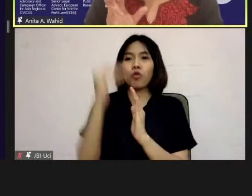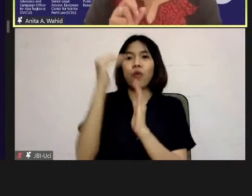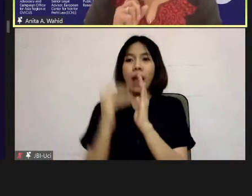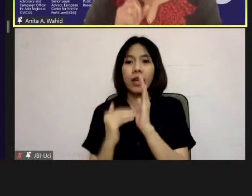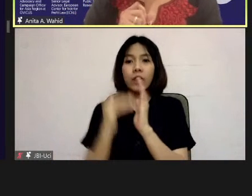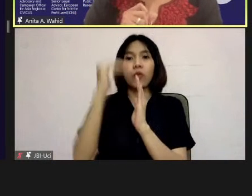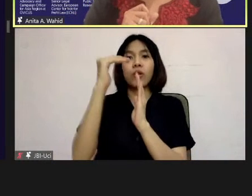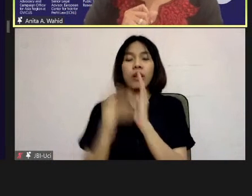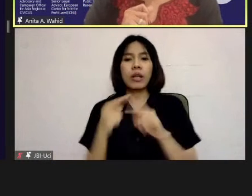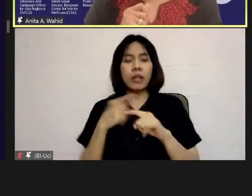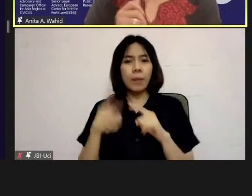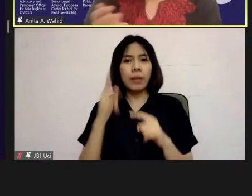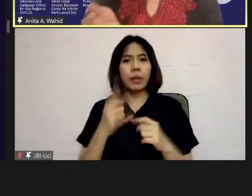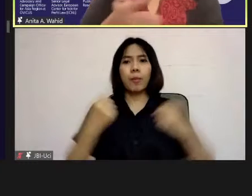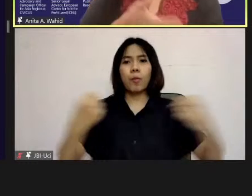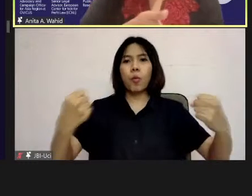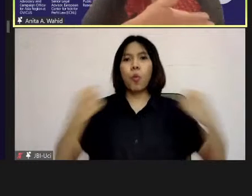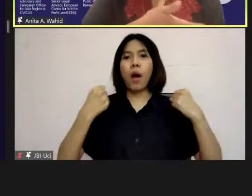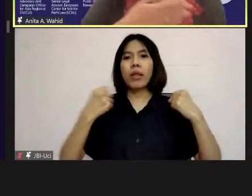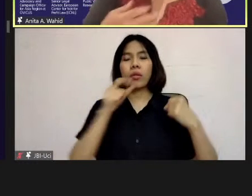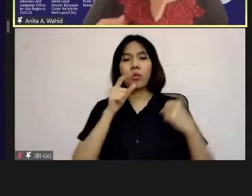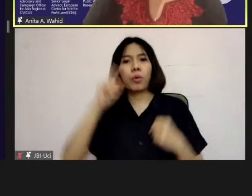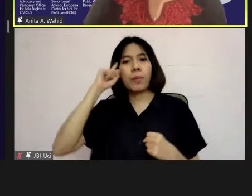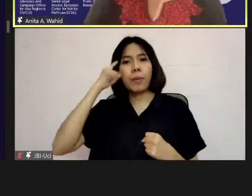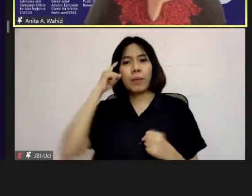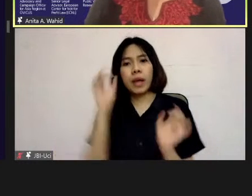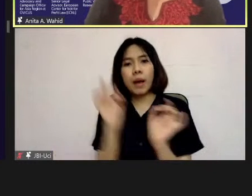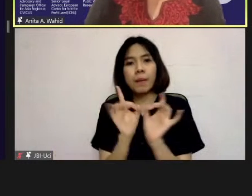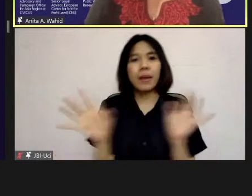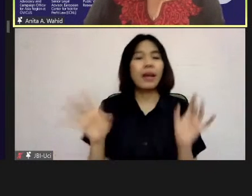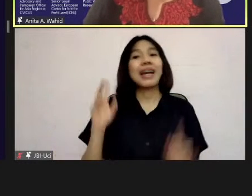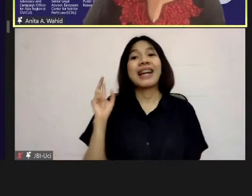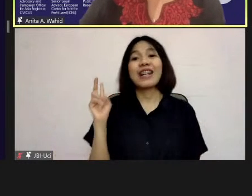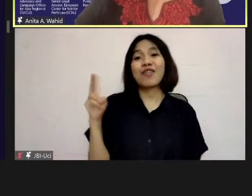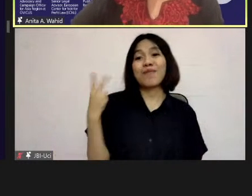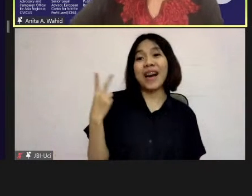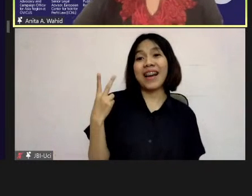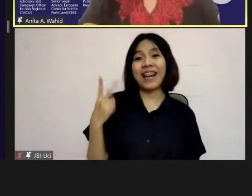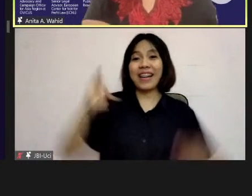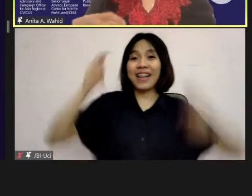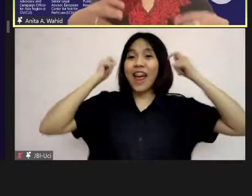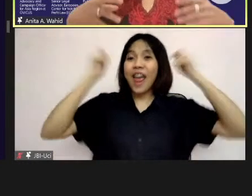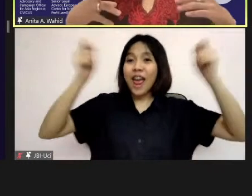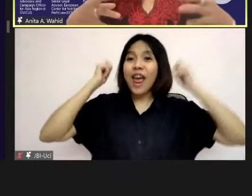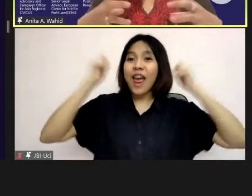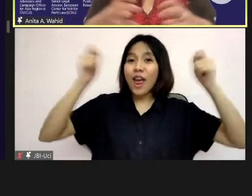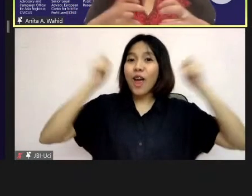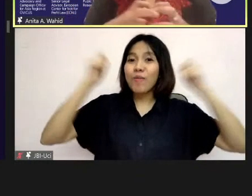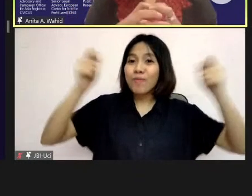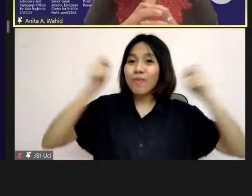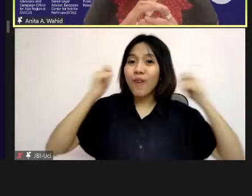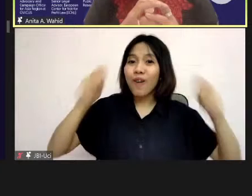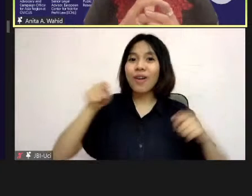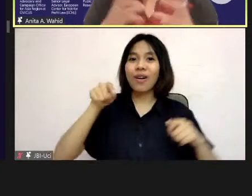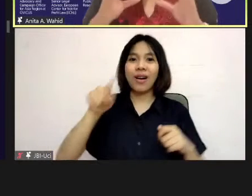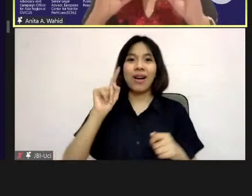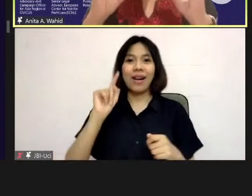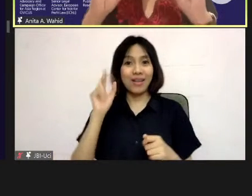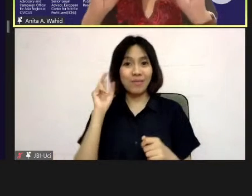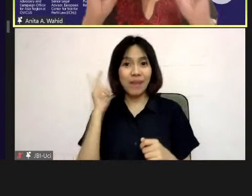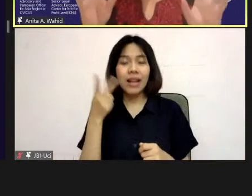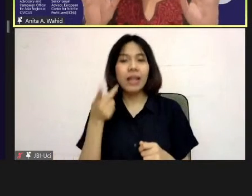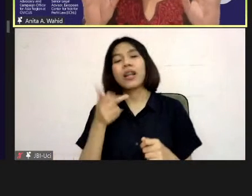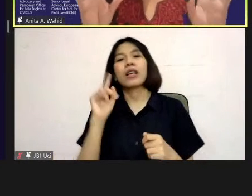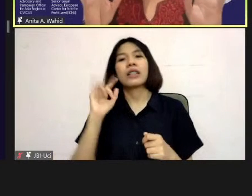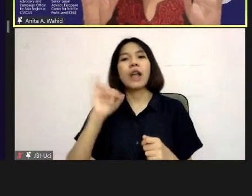down, but they have a very strong basis on the dichotomy mindset. If you remember the last demonstrations, the way